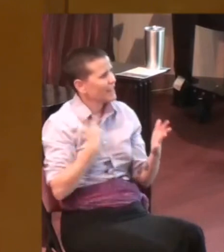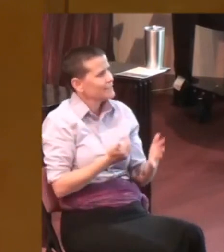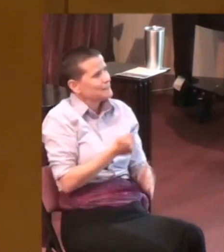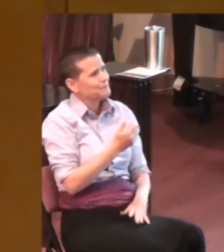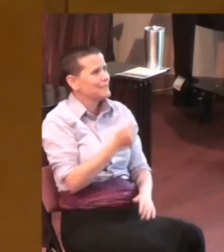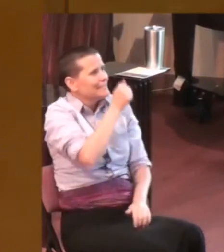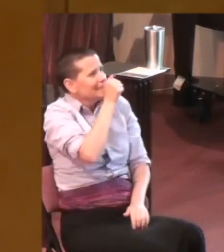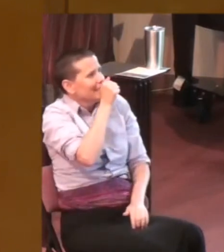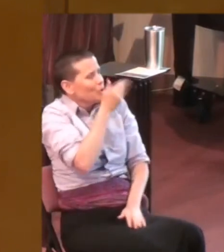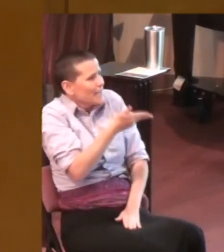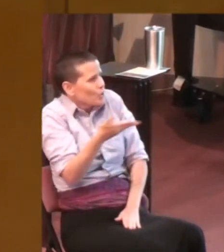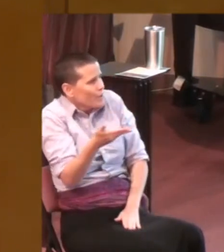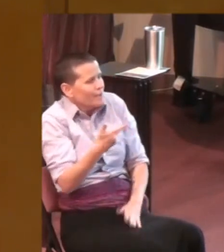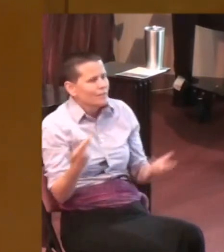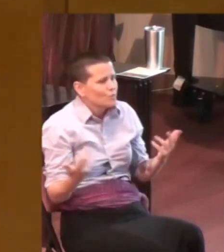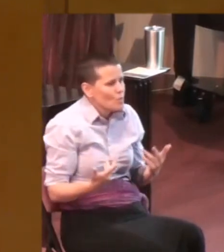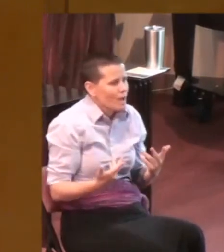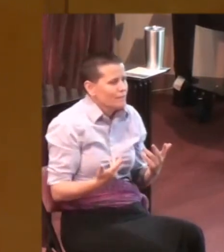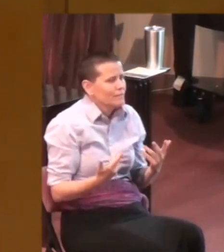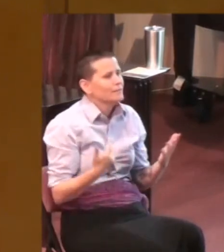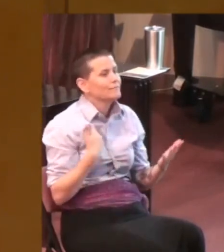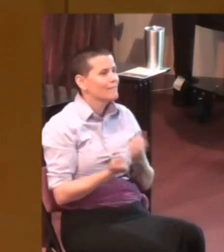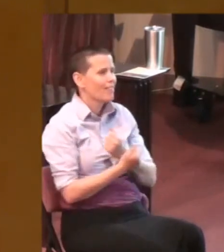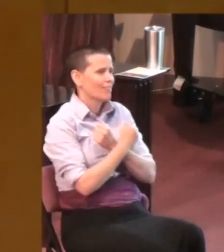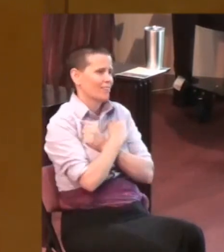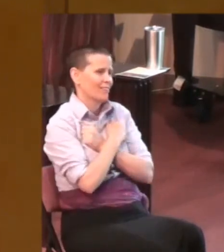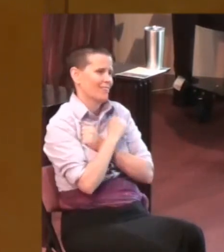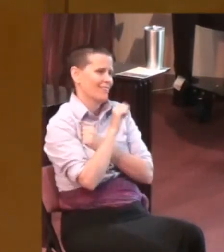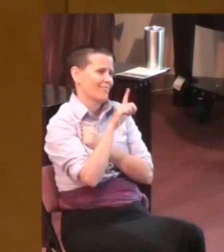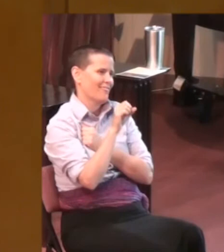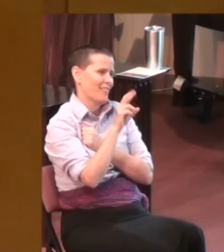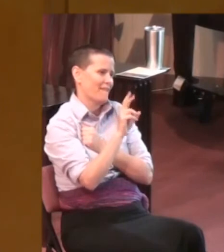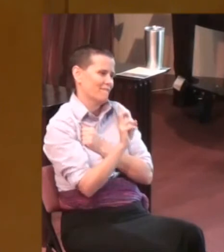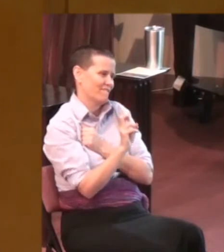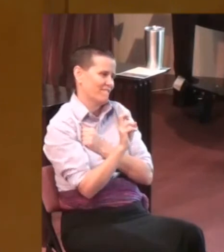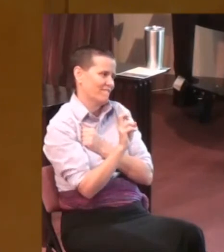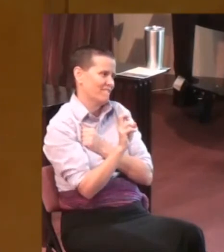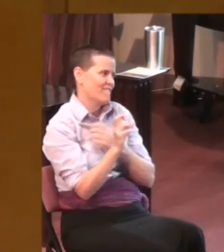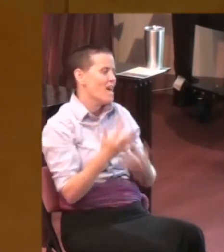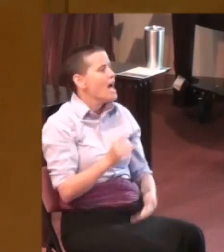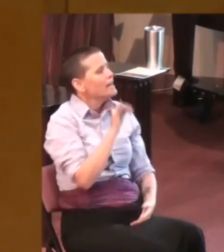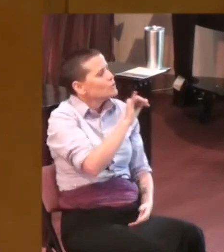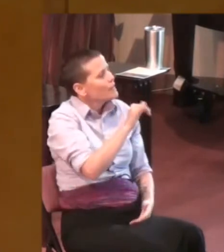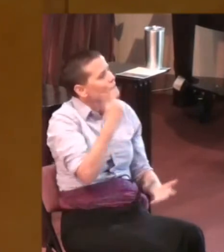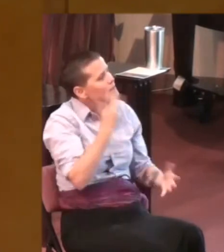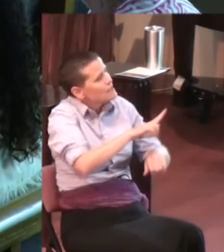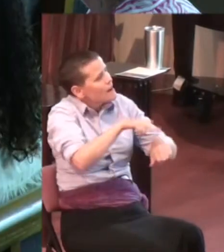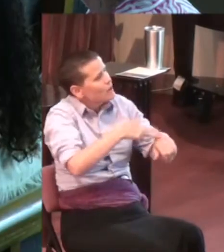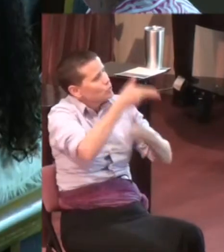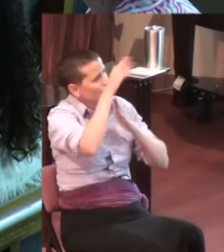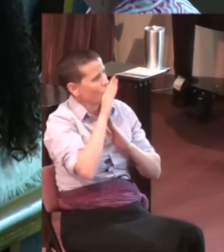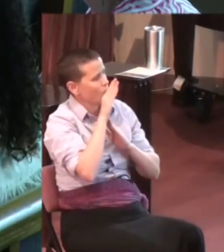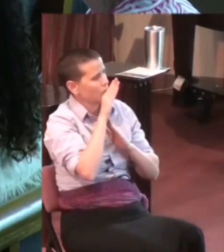So that's what we experience in the presence are the characteristics, the nature of God, which is only two